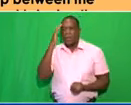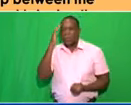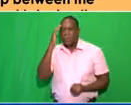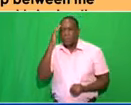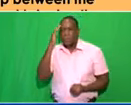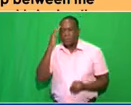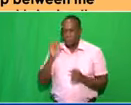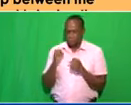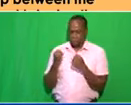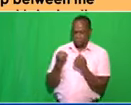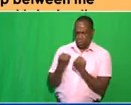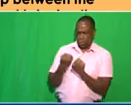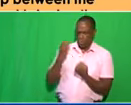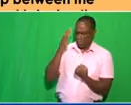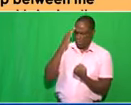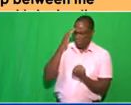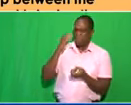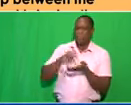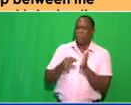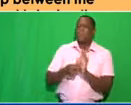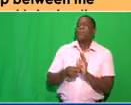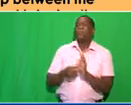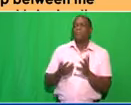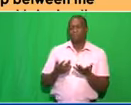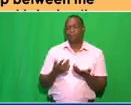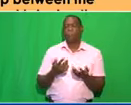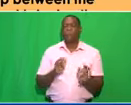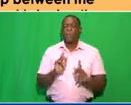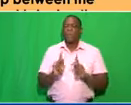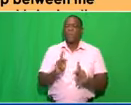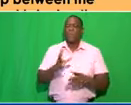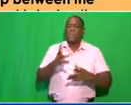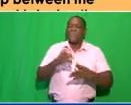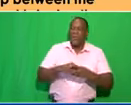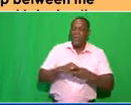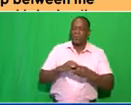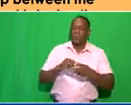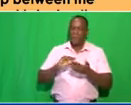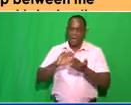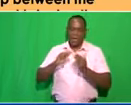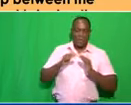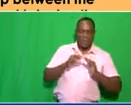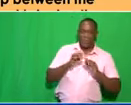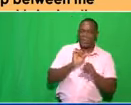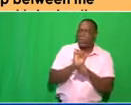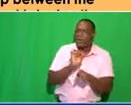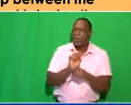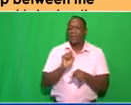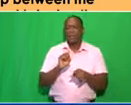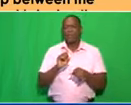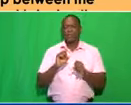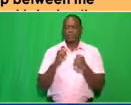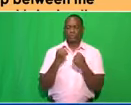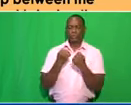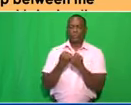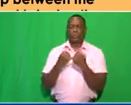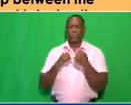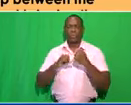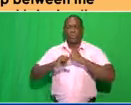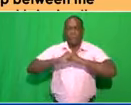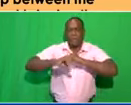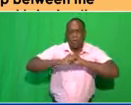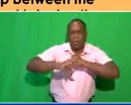we get people who engage in community work, social advocacy, people who